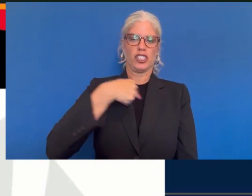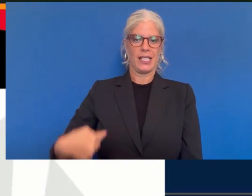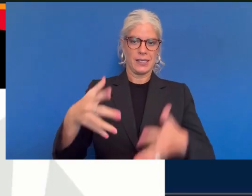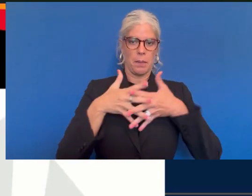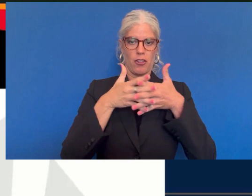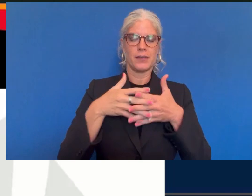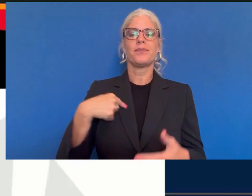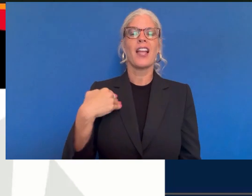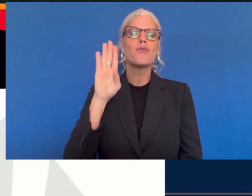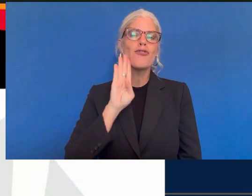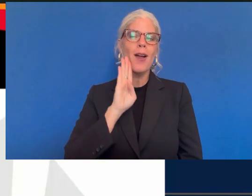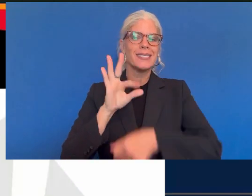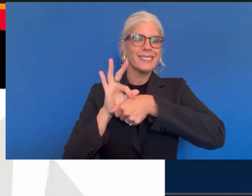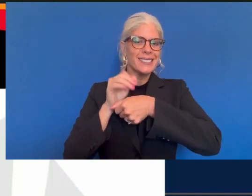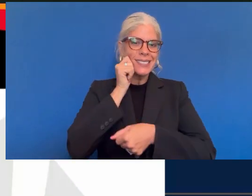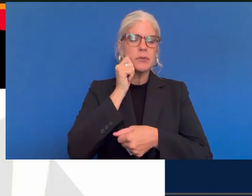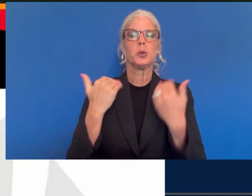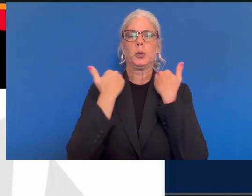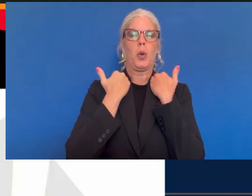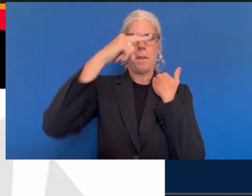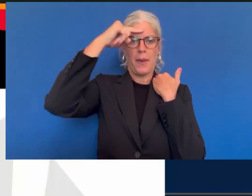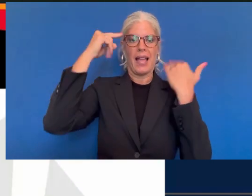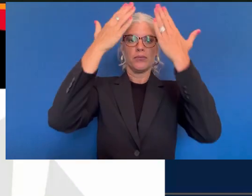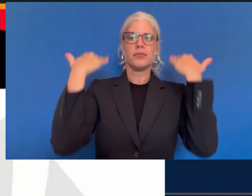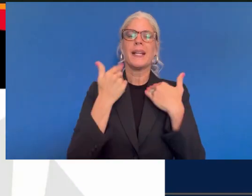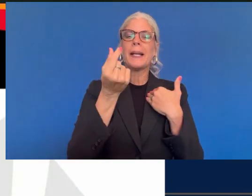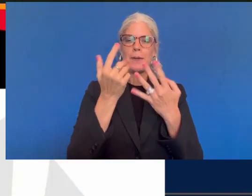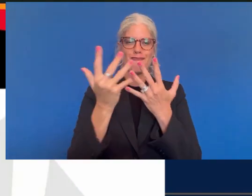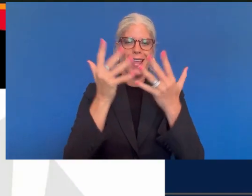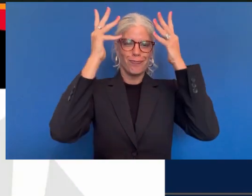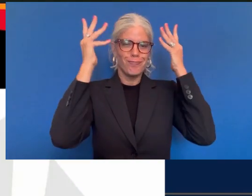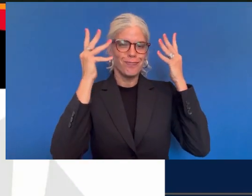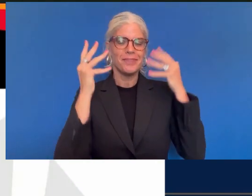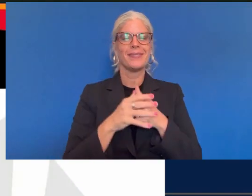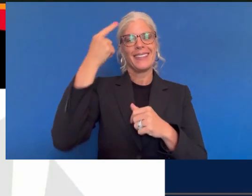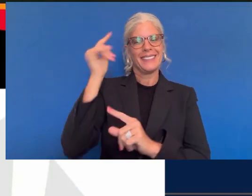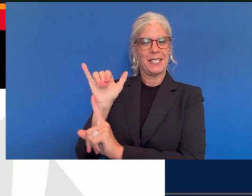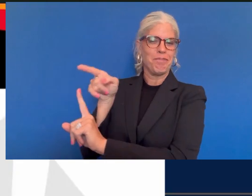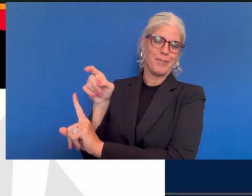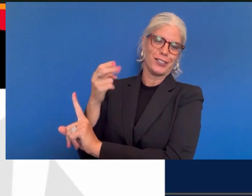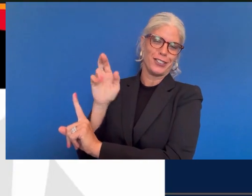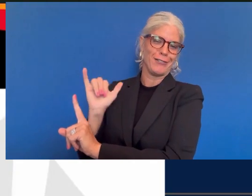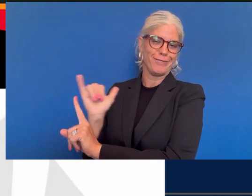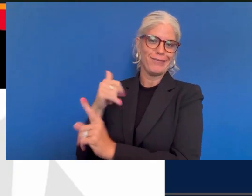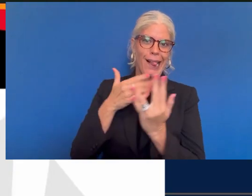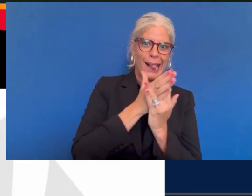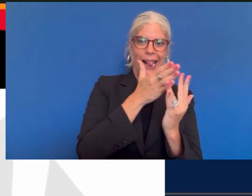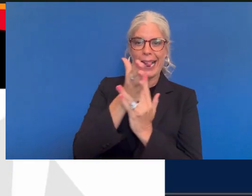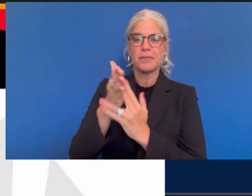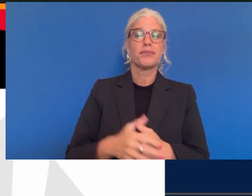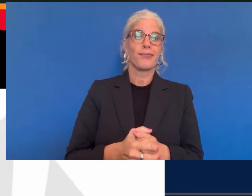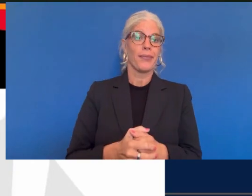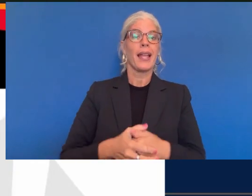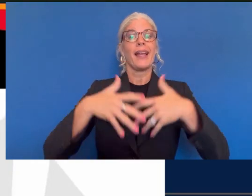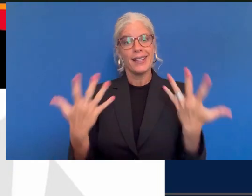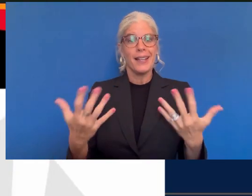am Guyanese American. I have brown skin and short black hair with a little gray coming through. I think like Sherry, just everything that has been